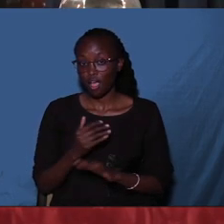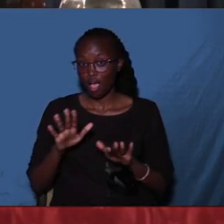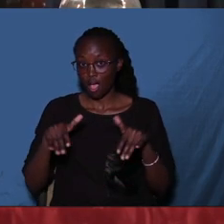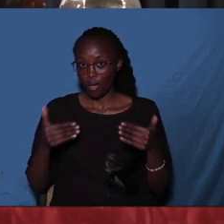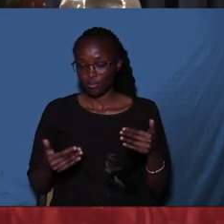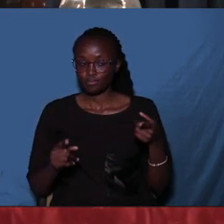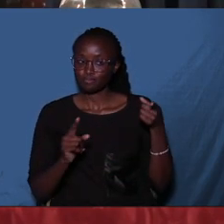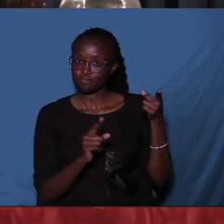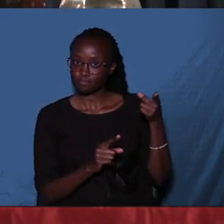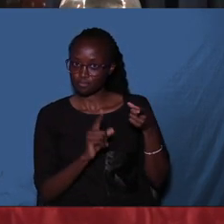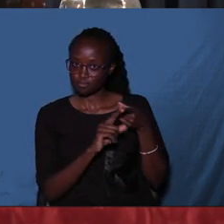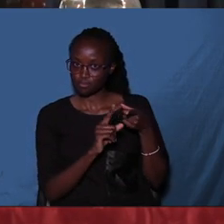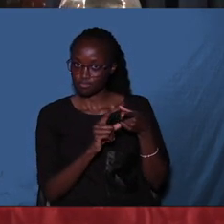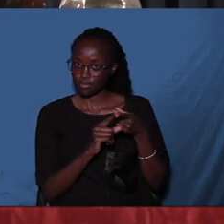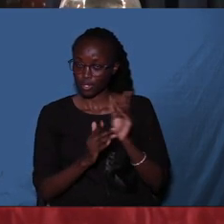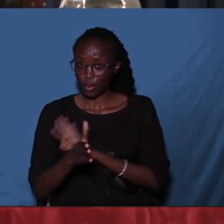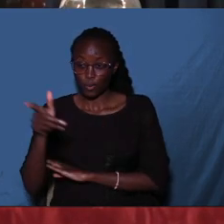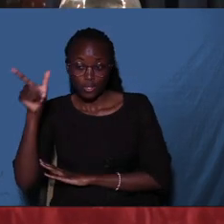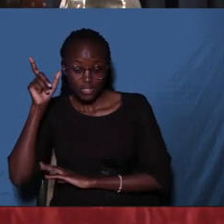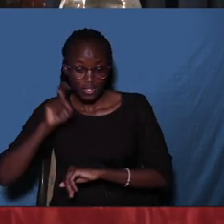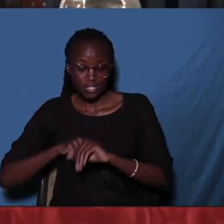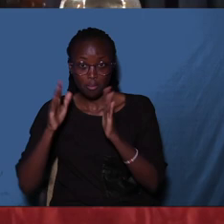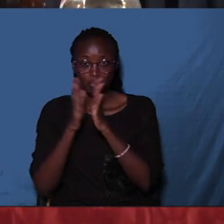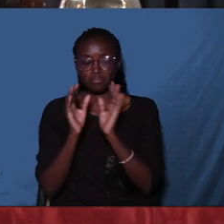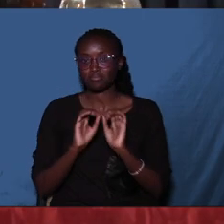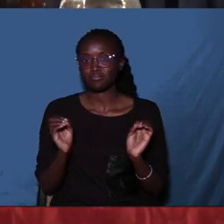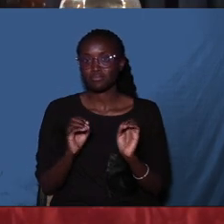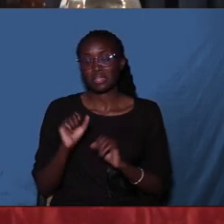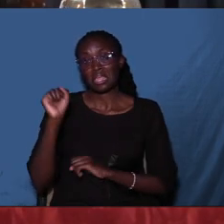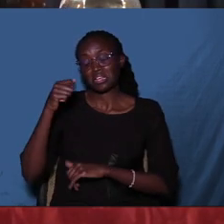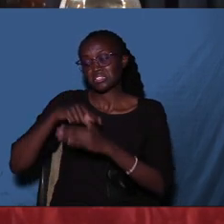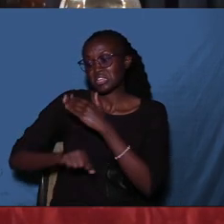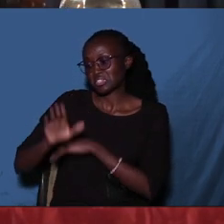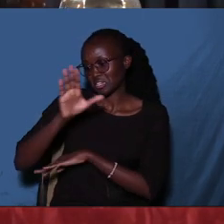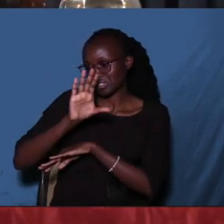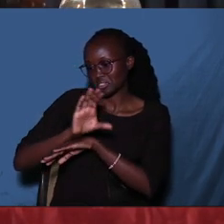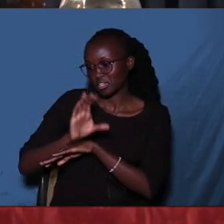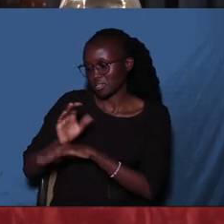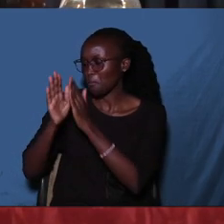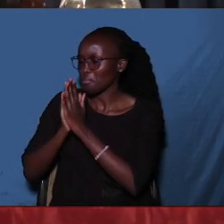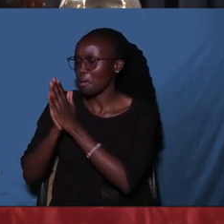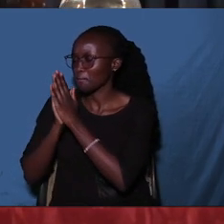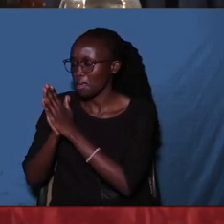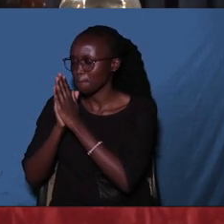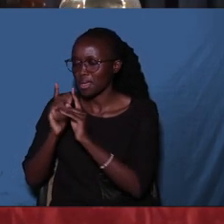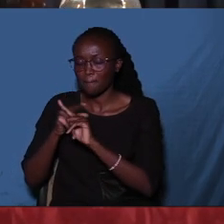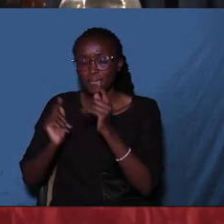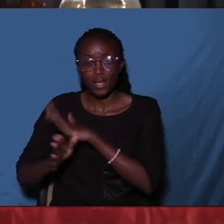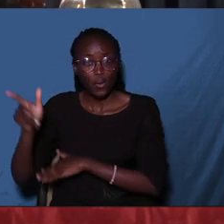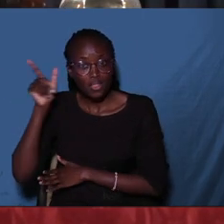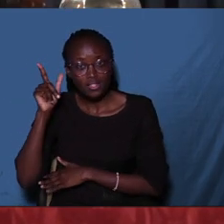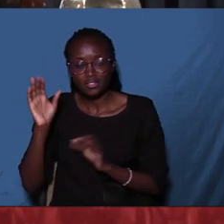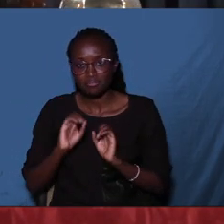will be noise. It will be noise. You will come and pray, but God will not hear your prayer. Number